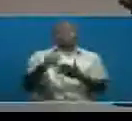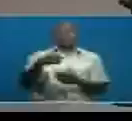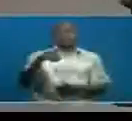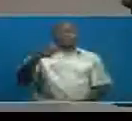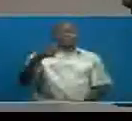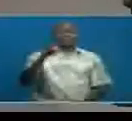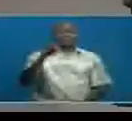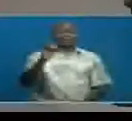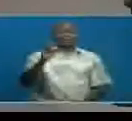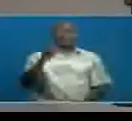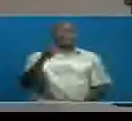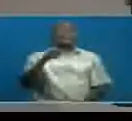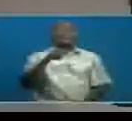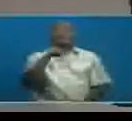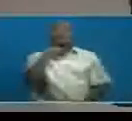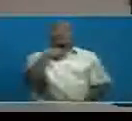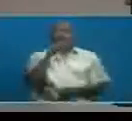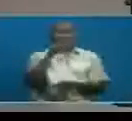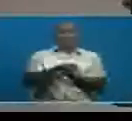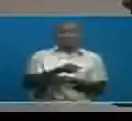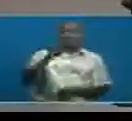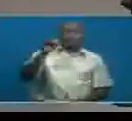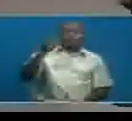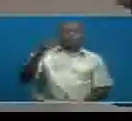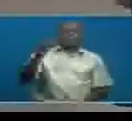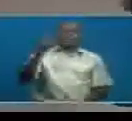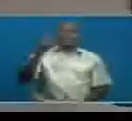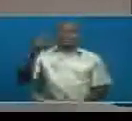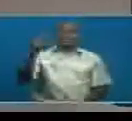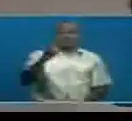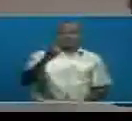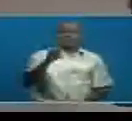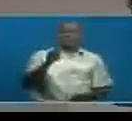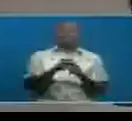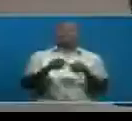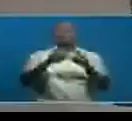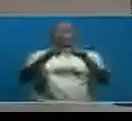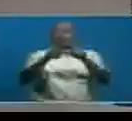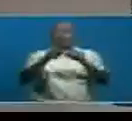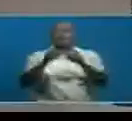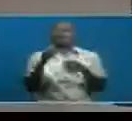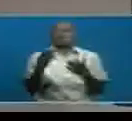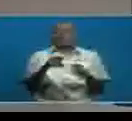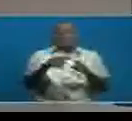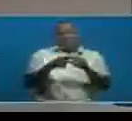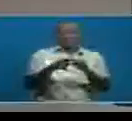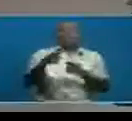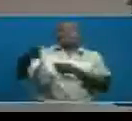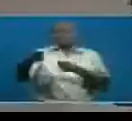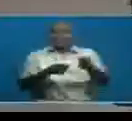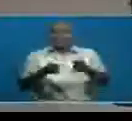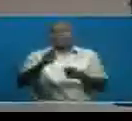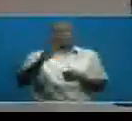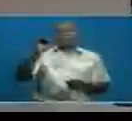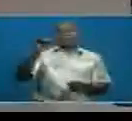Earlier, Guinea hammered Botswana 6-1 in Franceville to keep their Africa Cup of Nations hopes alive. The Guineans took